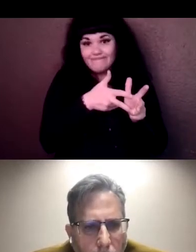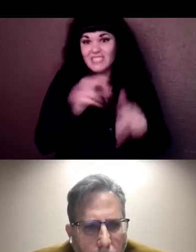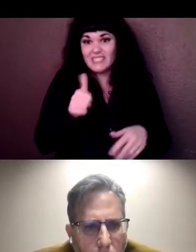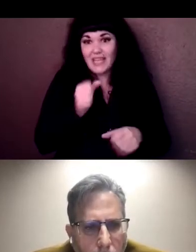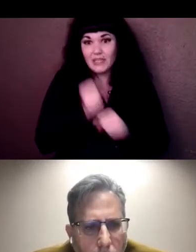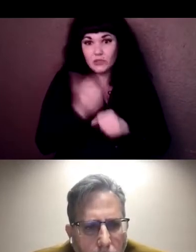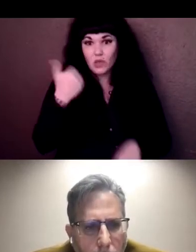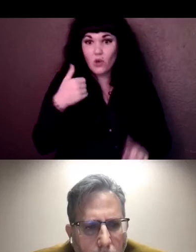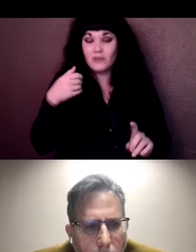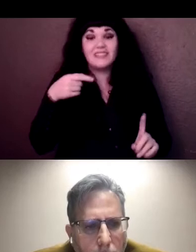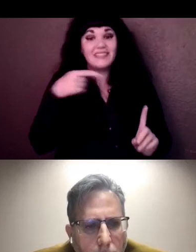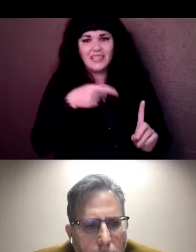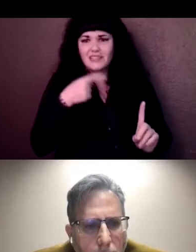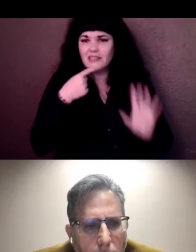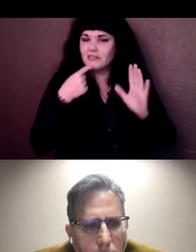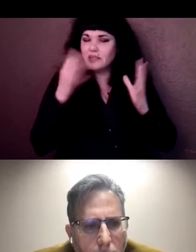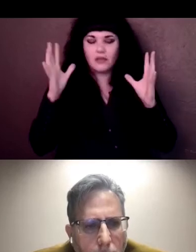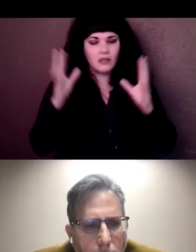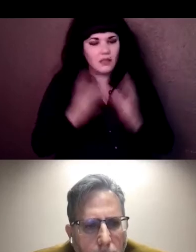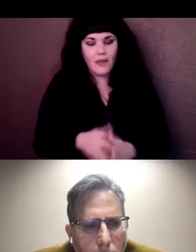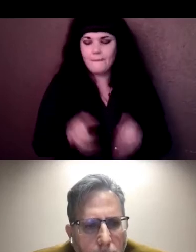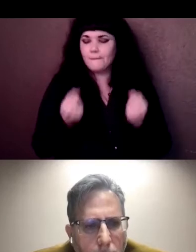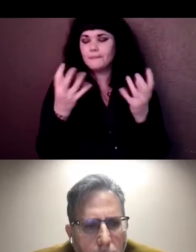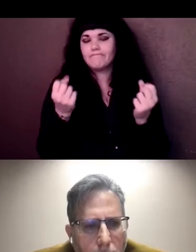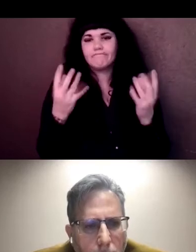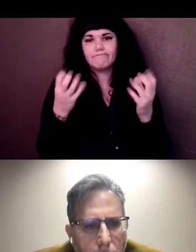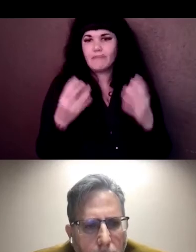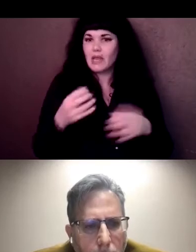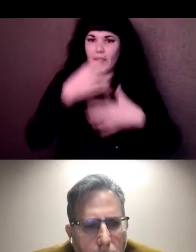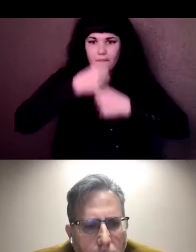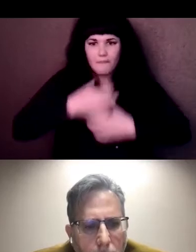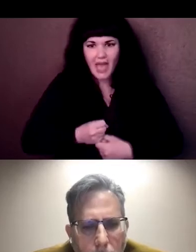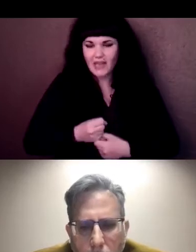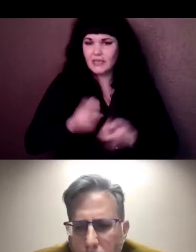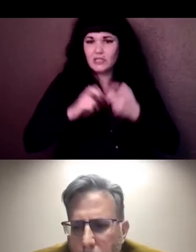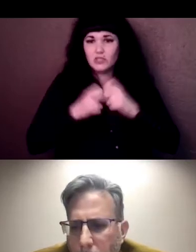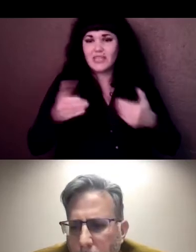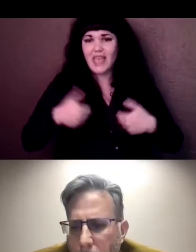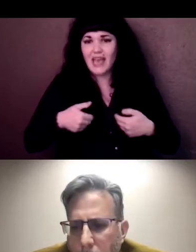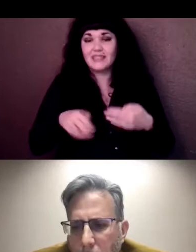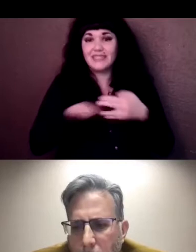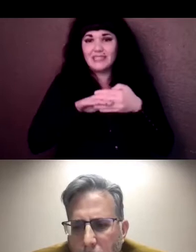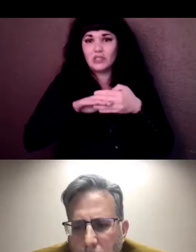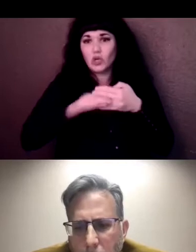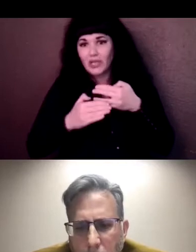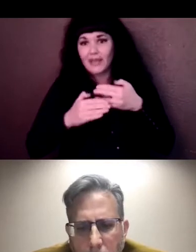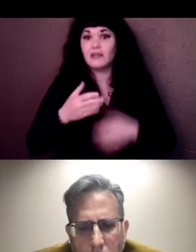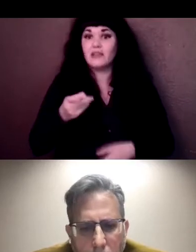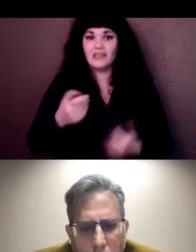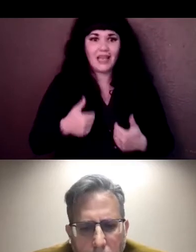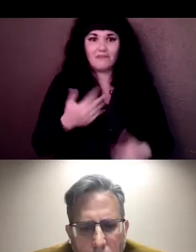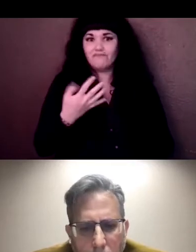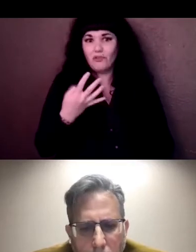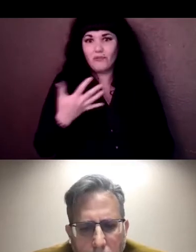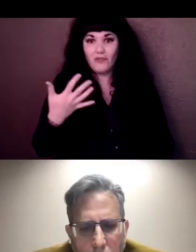domino effect of back issues for him. He has a herniated disc. He's had 5 back surgeries. He continues to